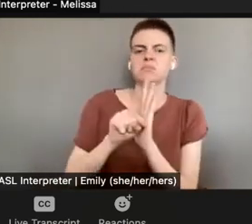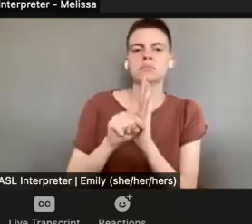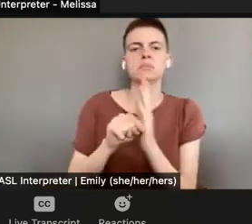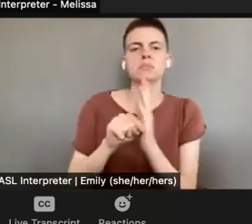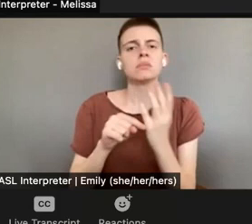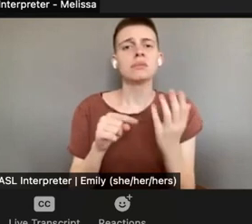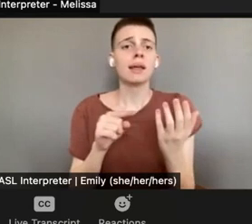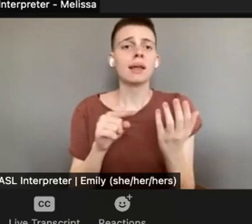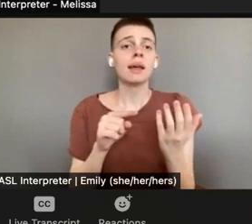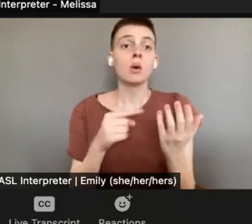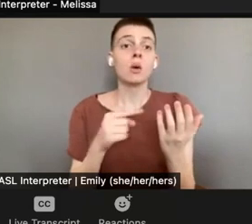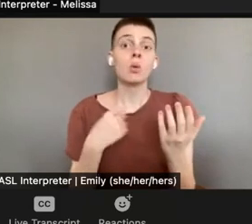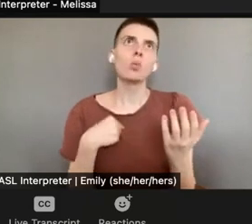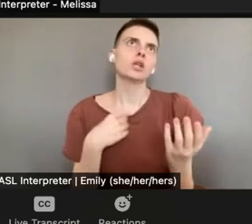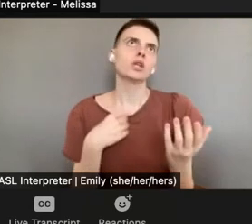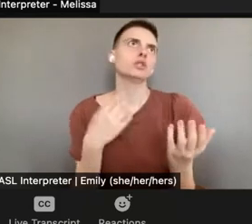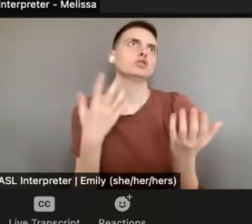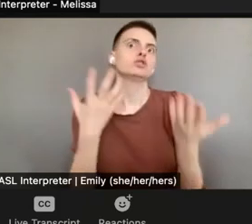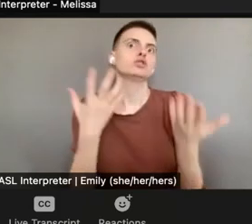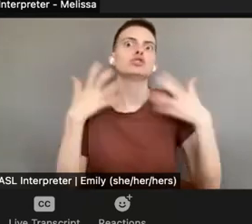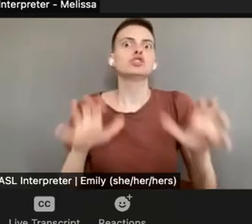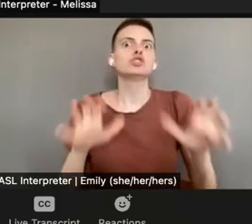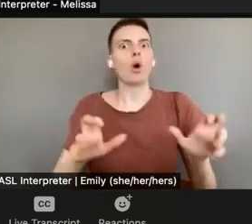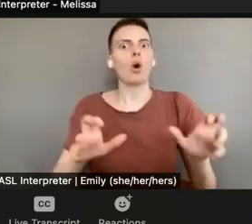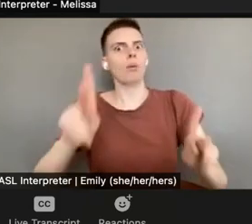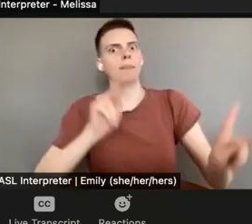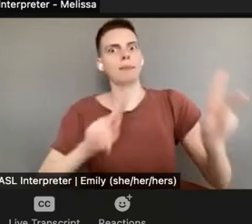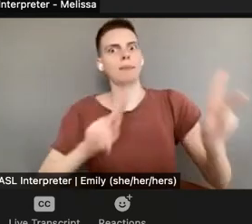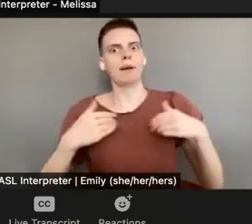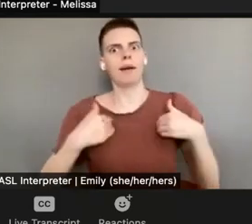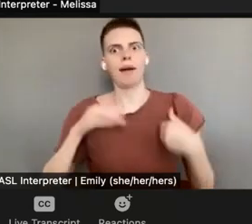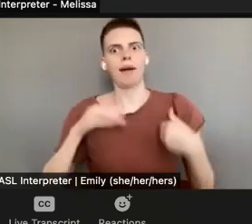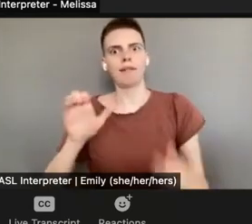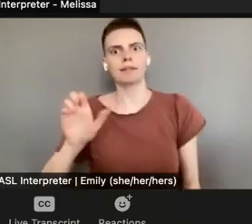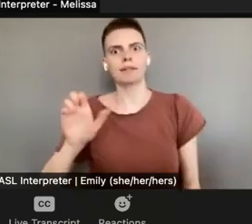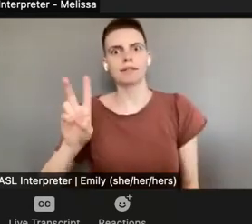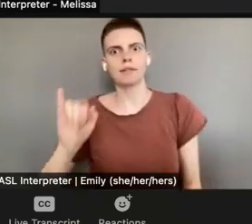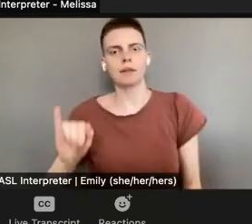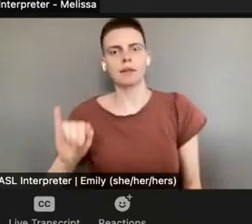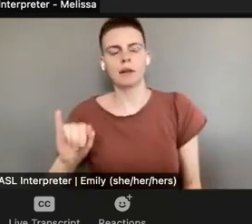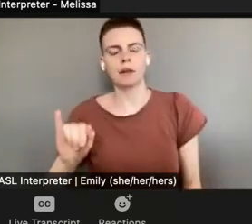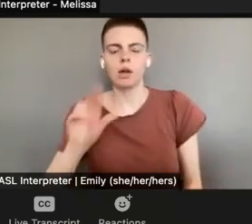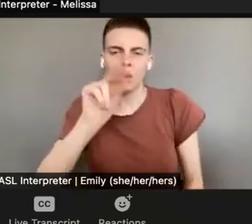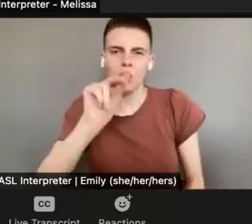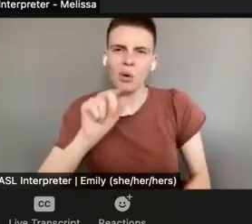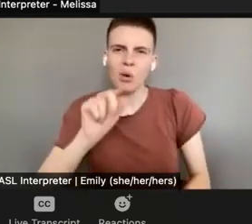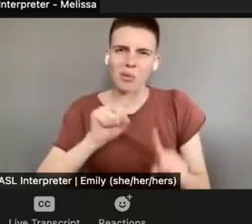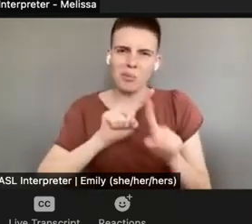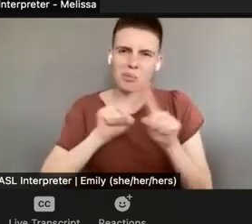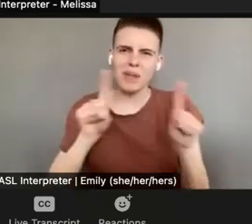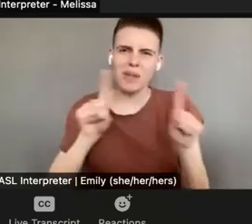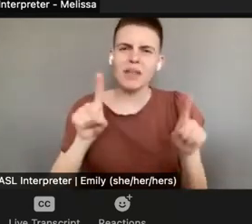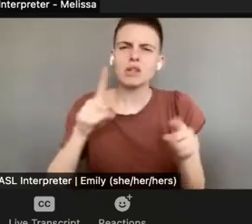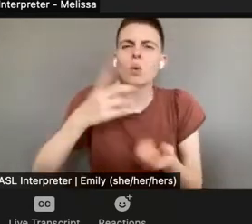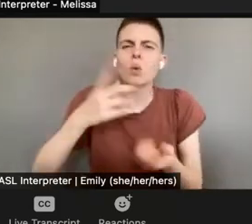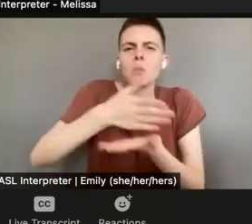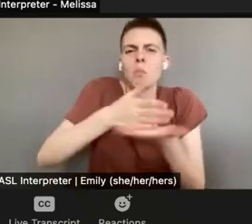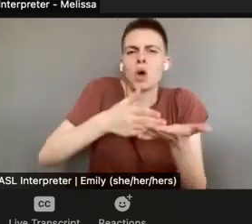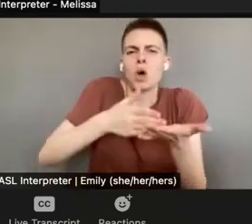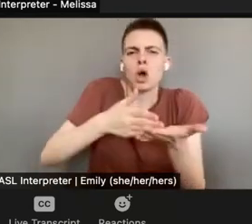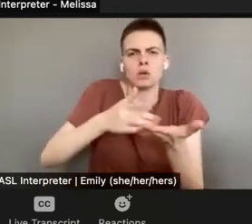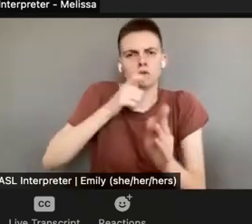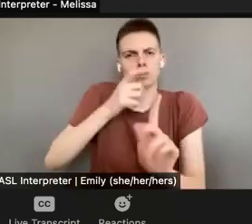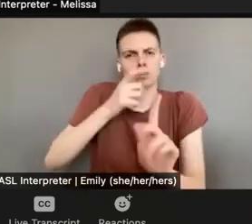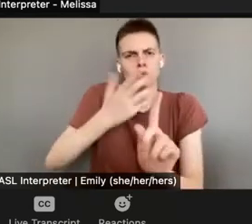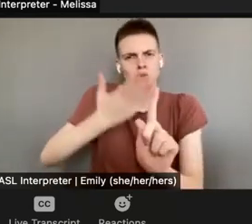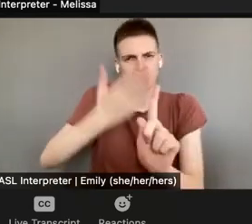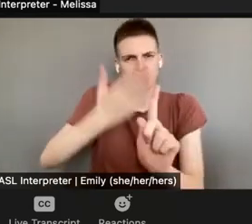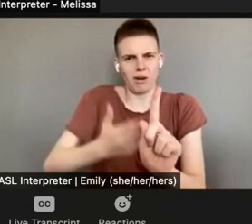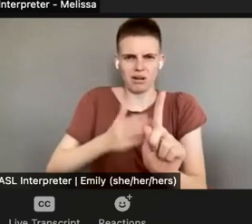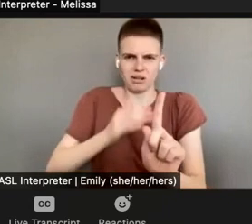also should become an aspect of you and not the defining feature of you, right?